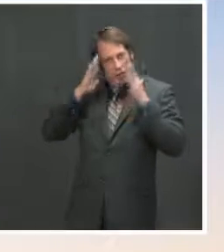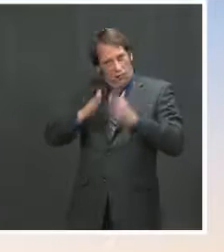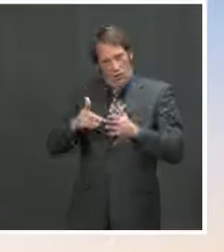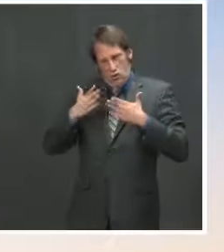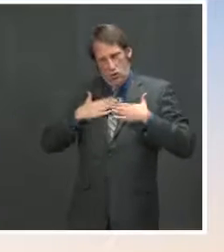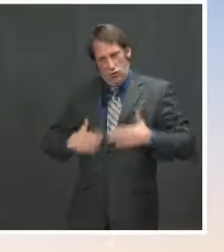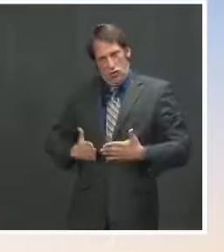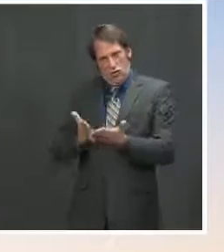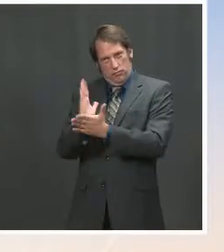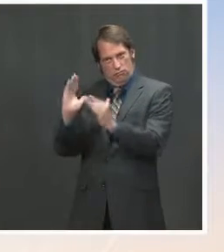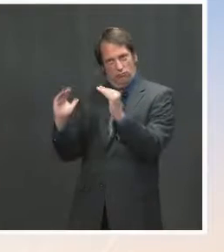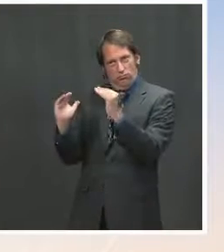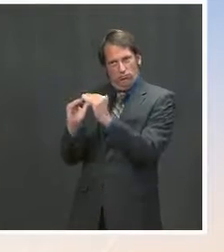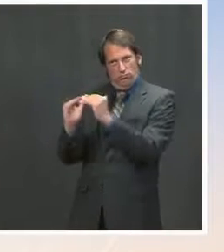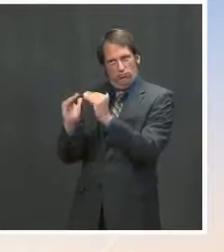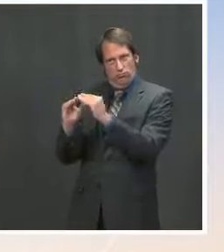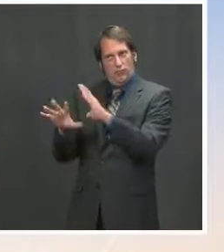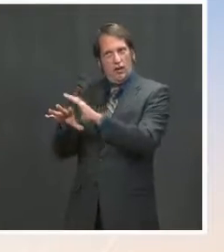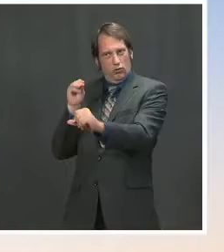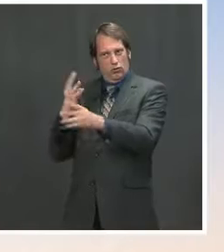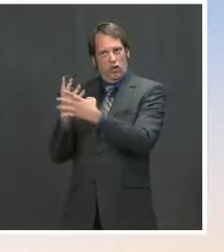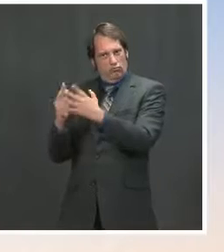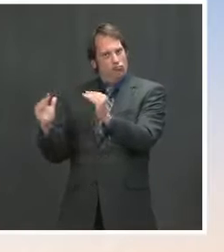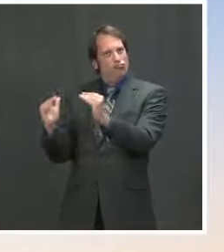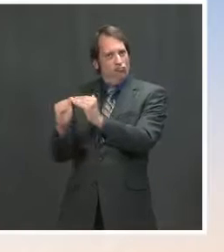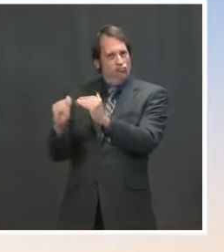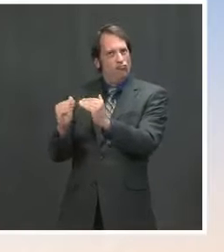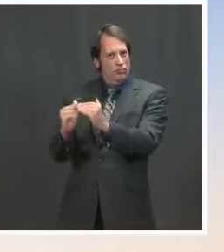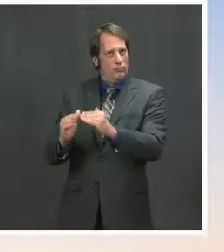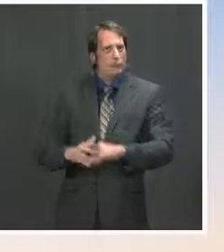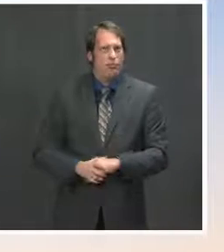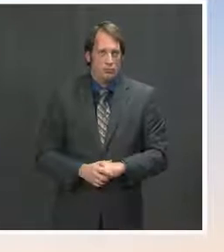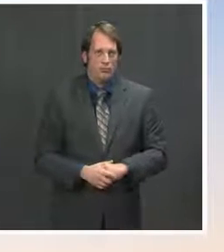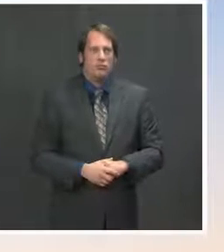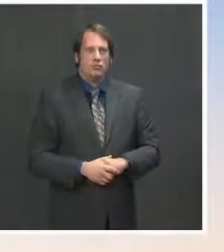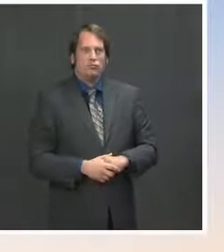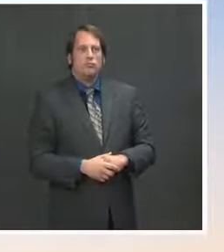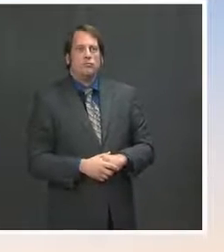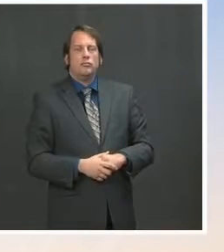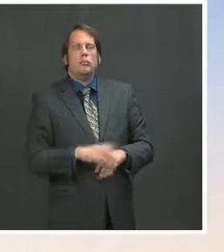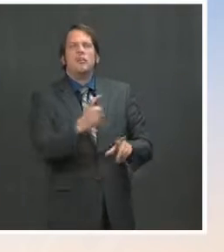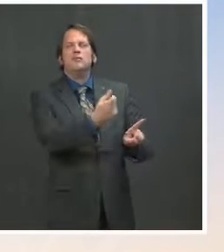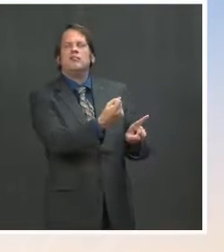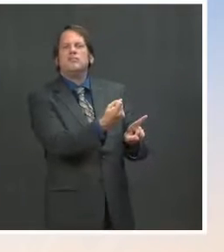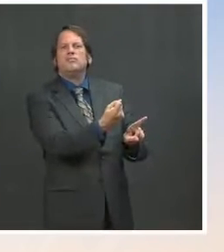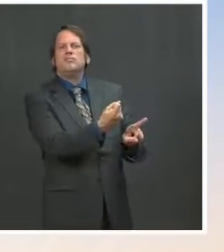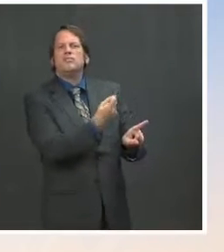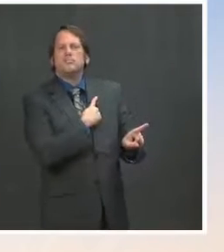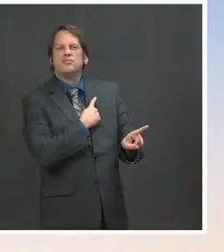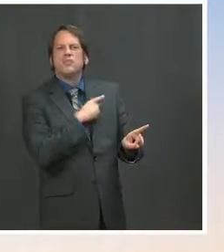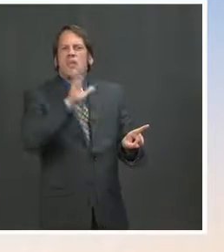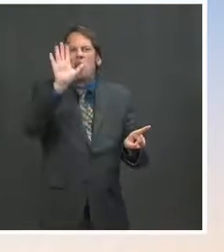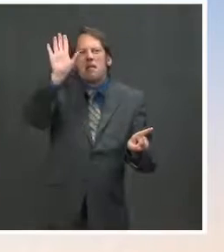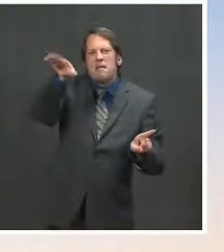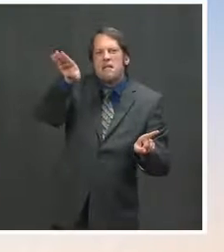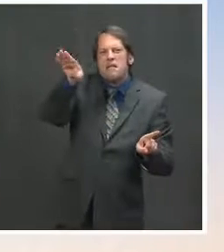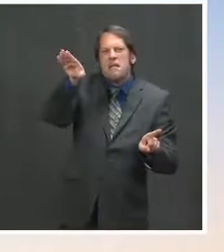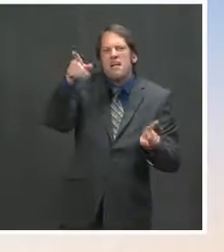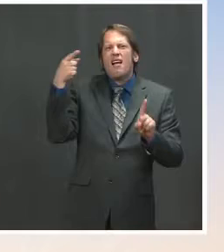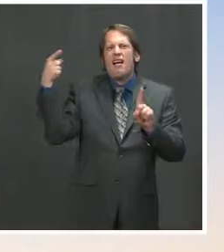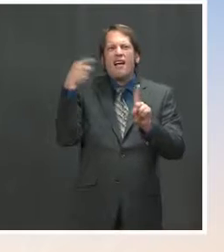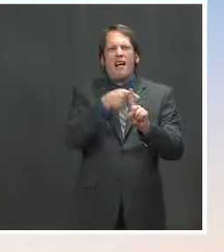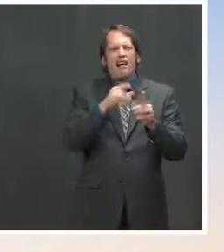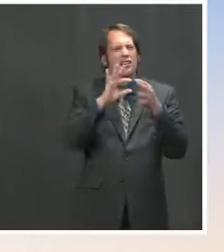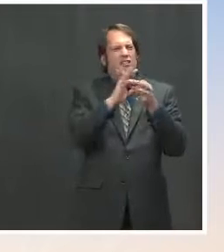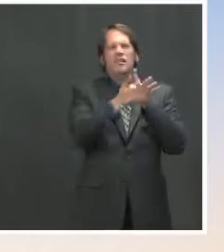ahead. Thanks, Jen. Can you explain where things stand right now when it comes to the refugee ban? First off, the White